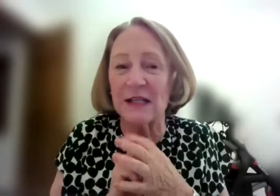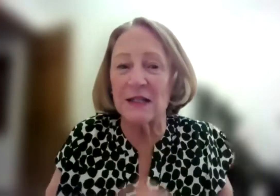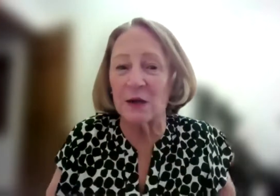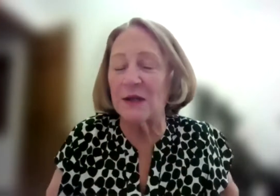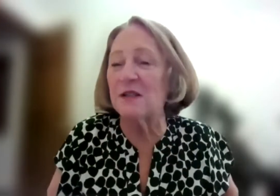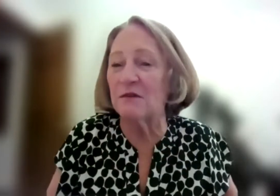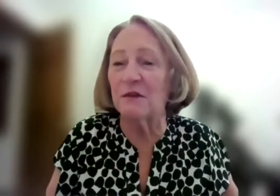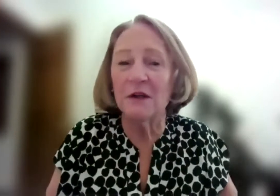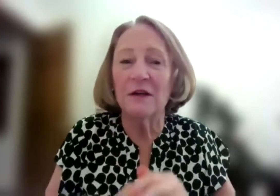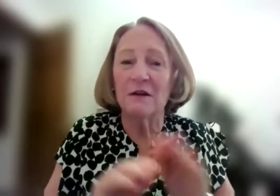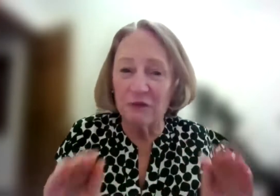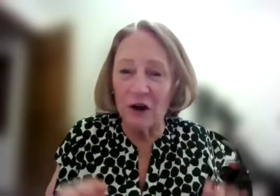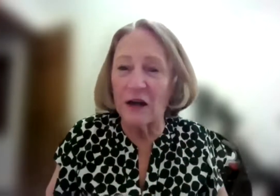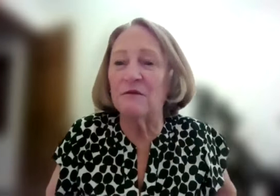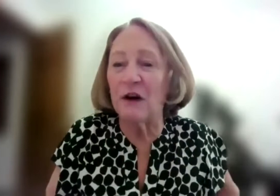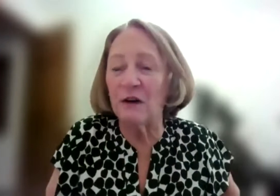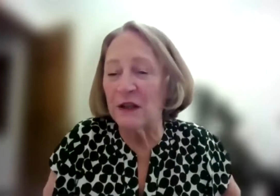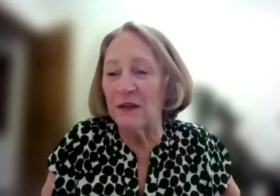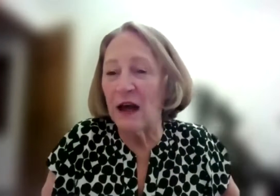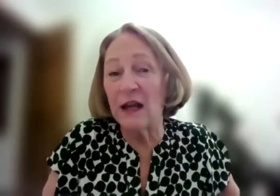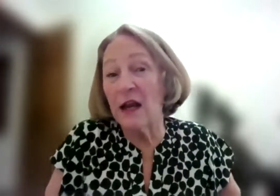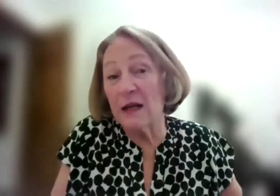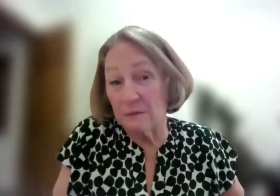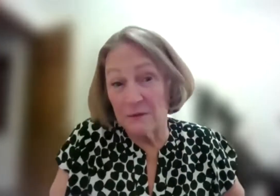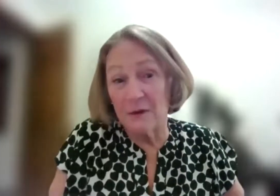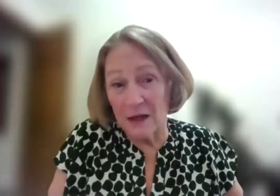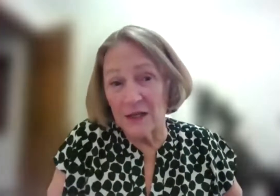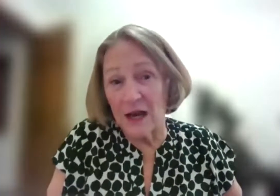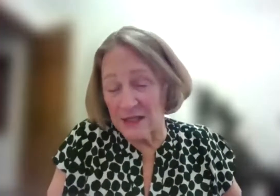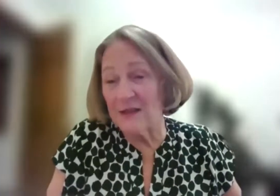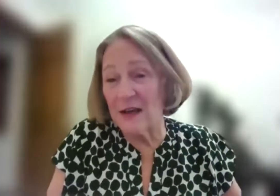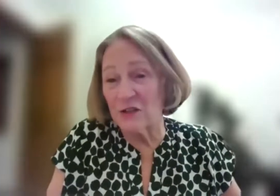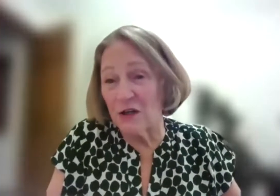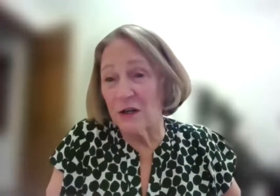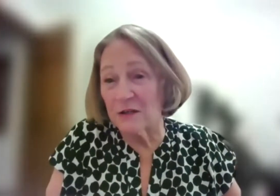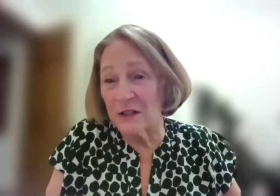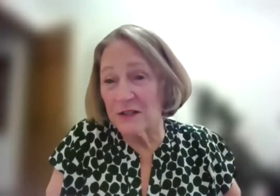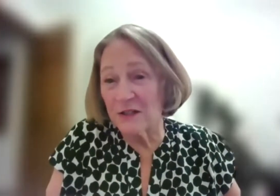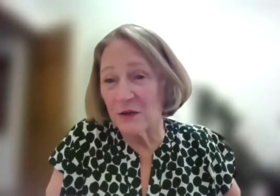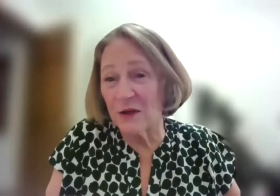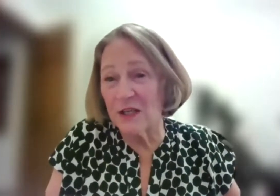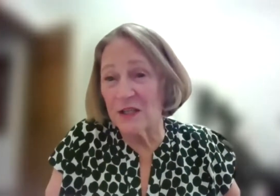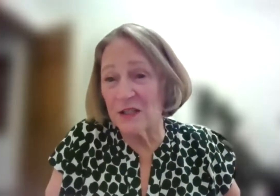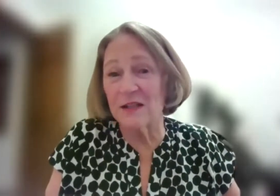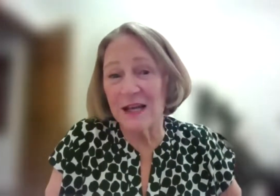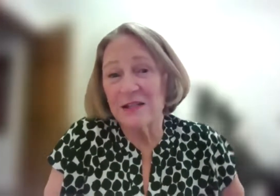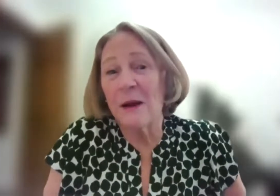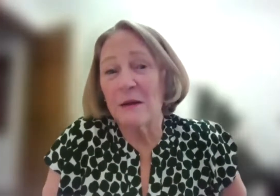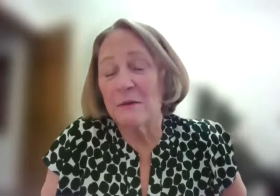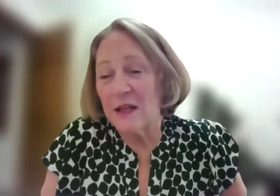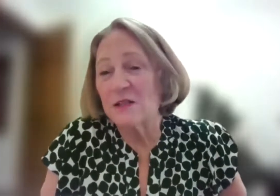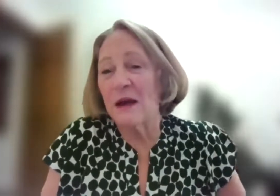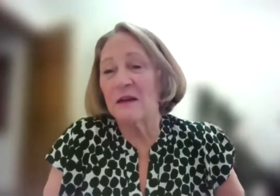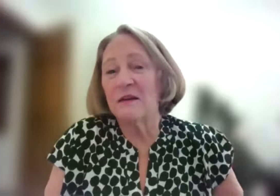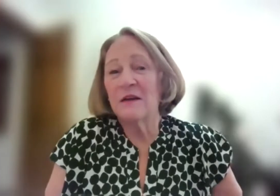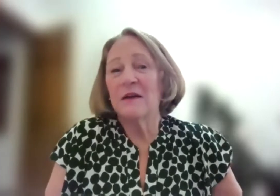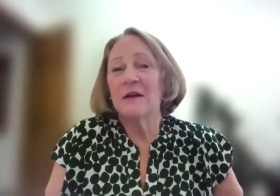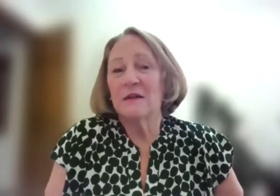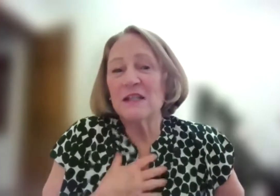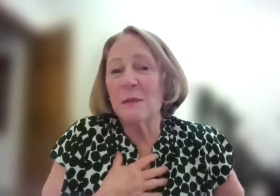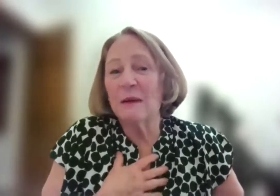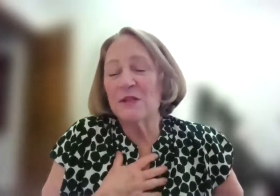to see that there isn't fraud involved in that, and I take that to heart. So I think that's